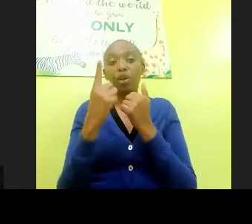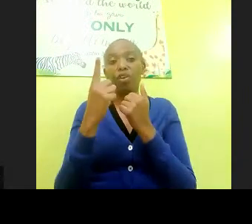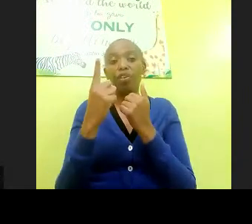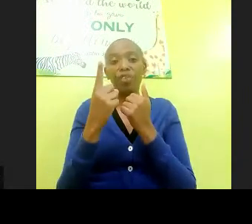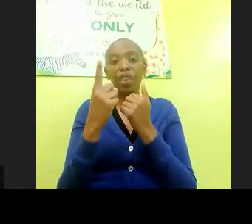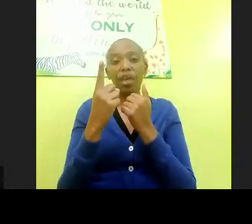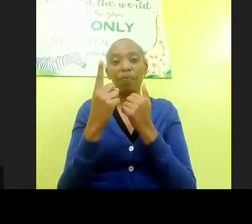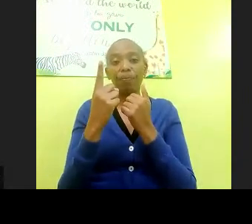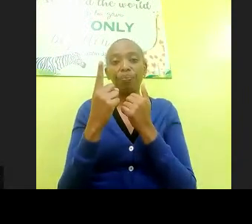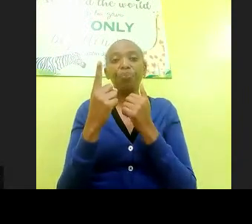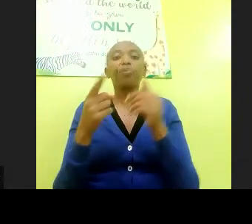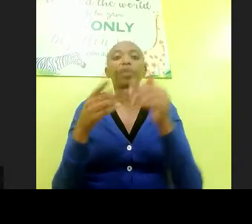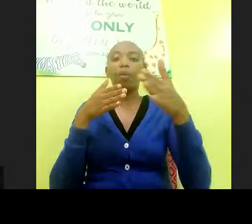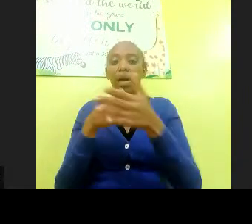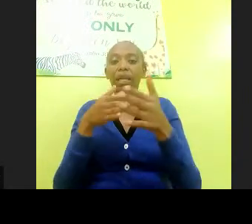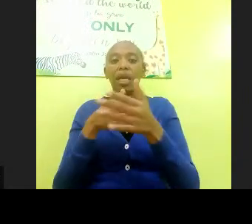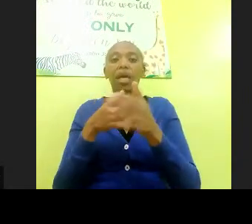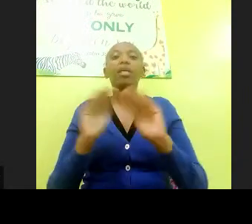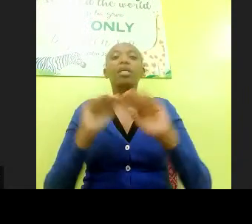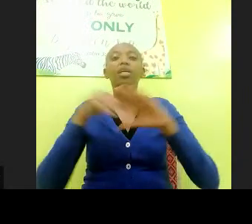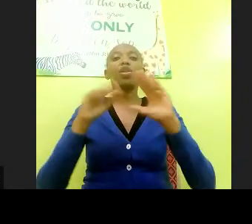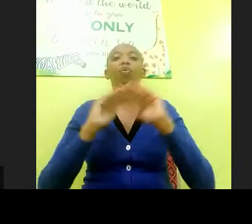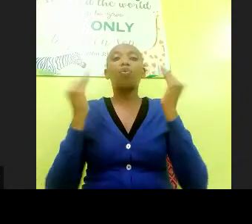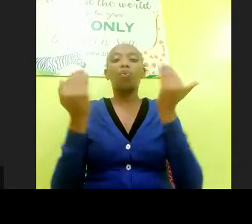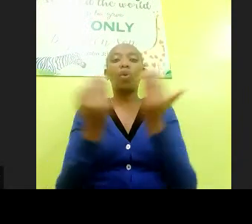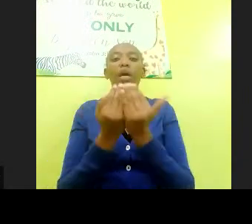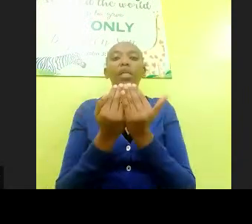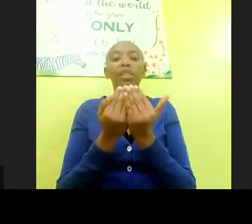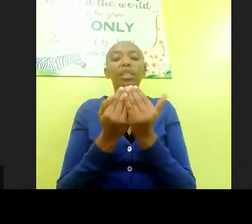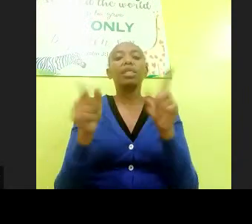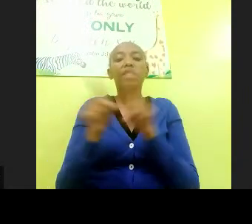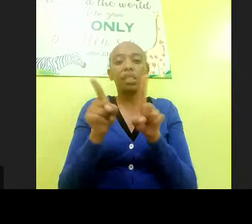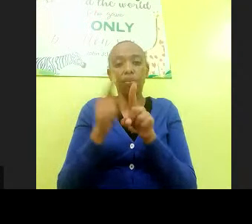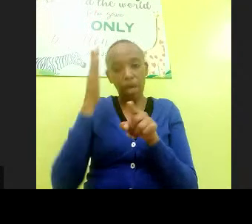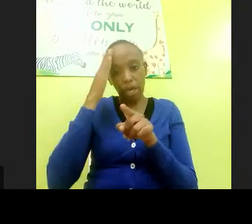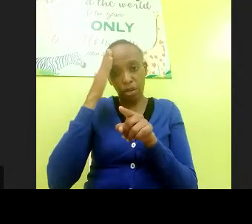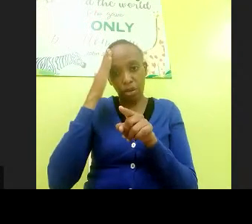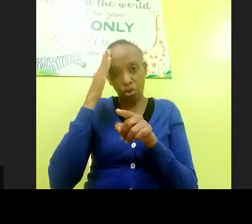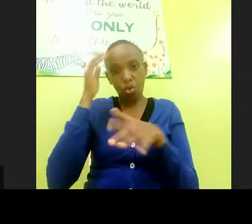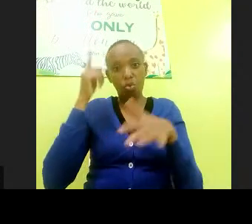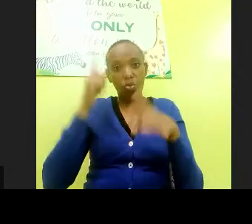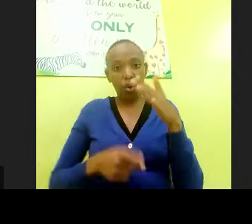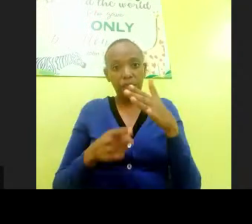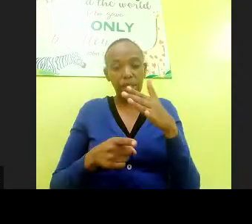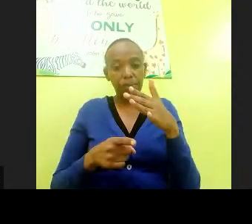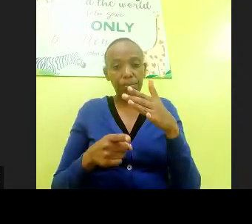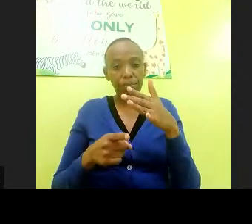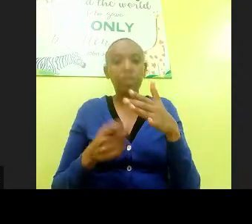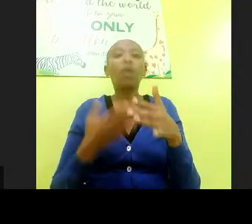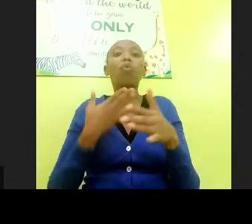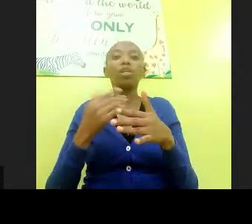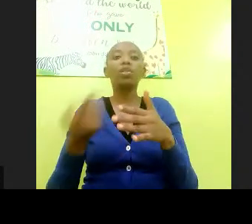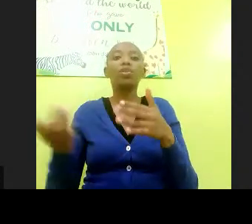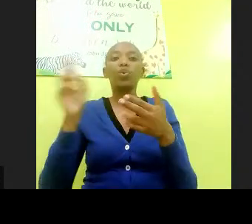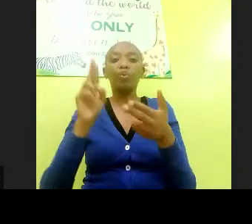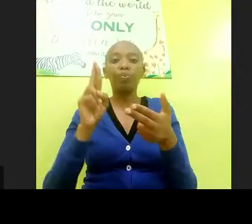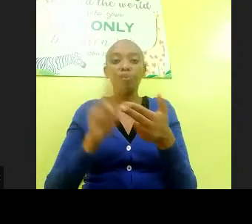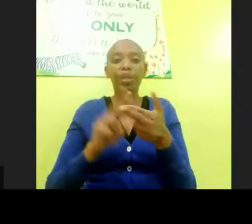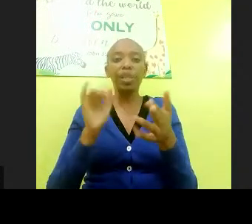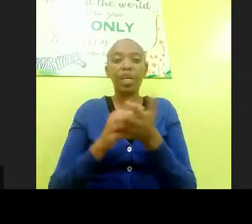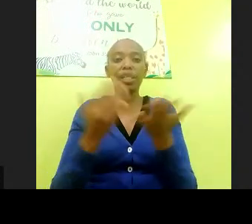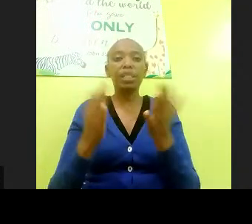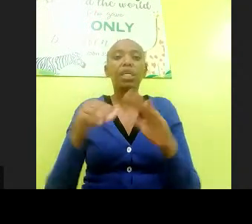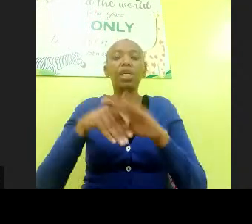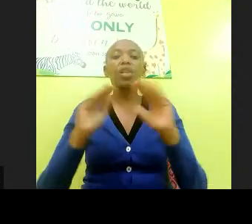structural barriers. So globally, and you know also the data, but it's worthy to repeat, that globally